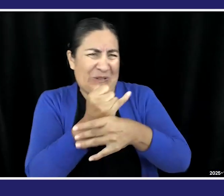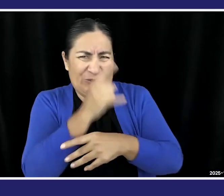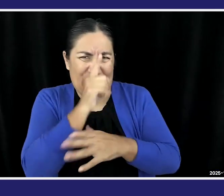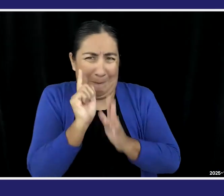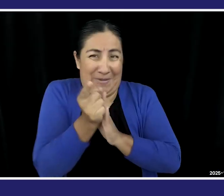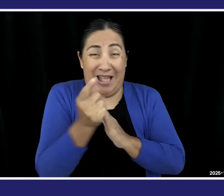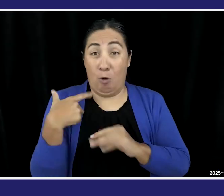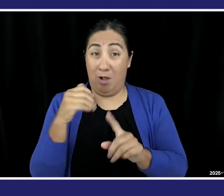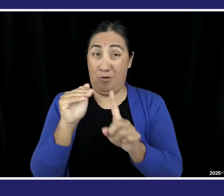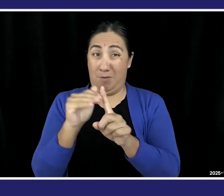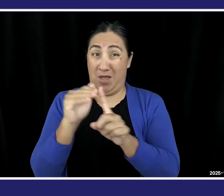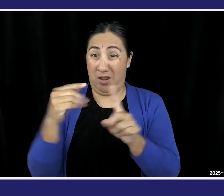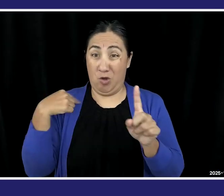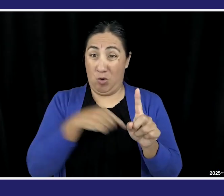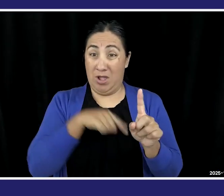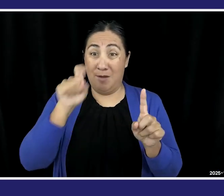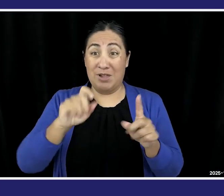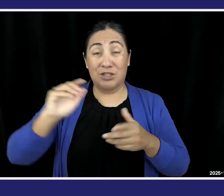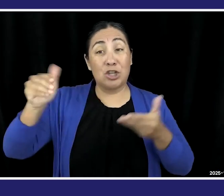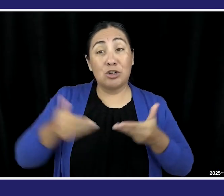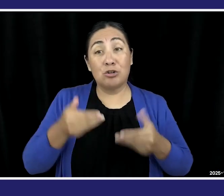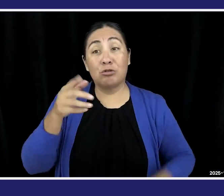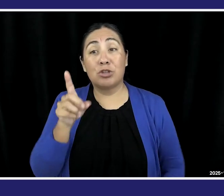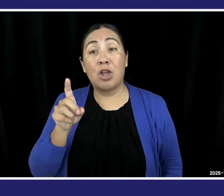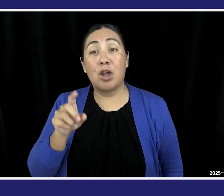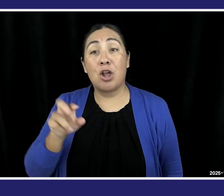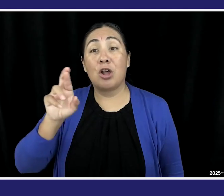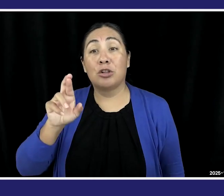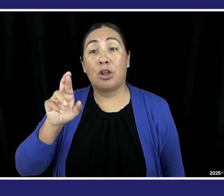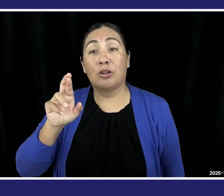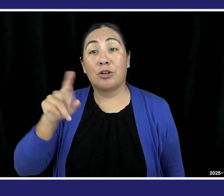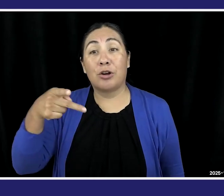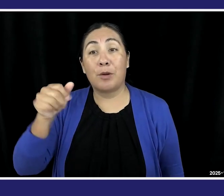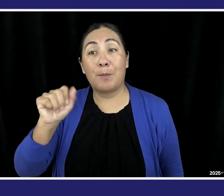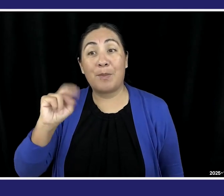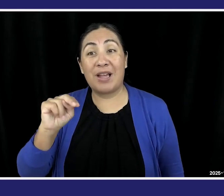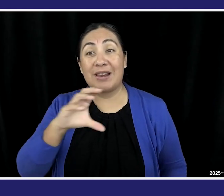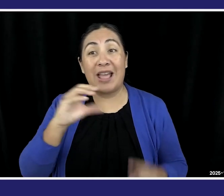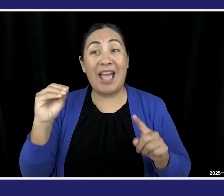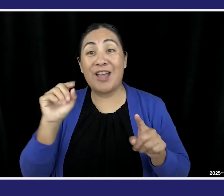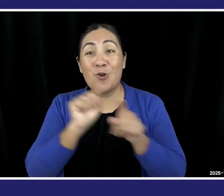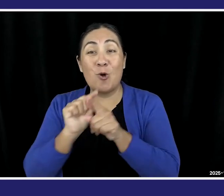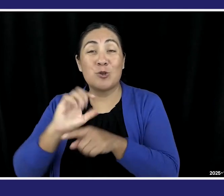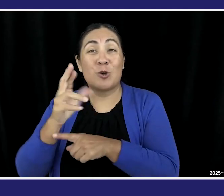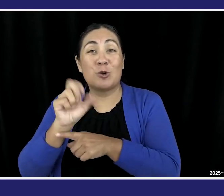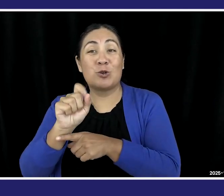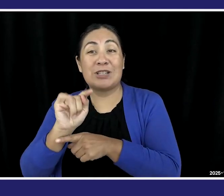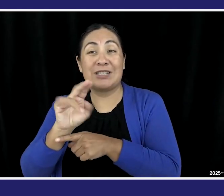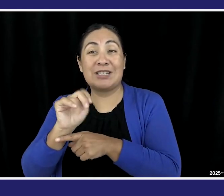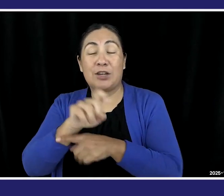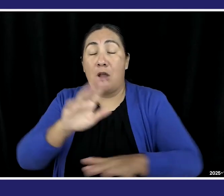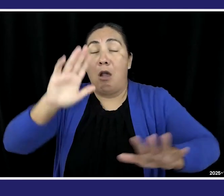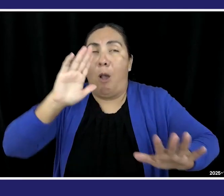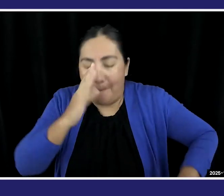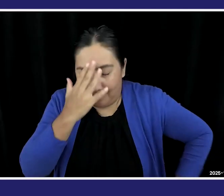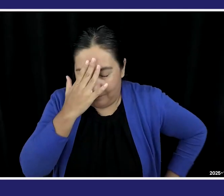to remind you that we have to introduce Dr. Pong and Christine. Thank you for that. I am so sorry. I